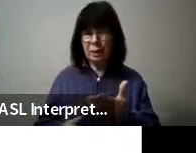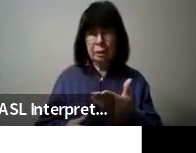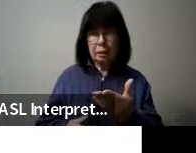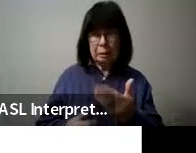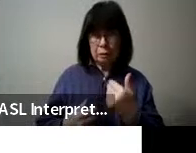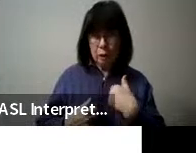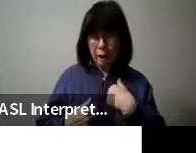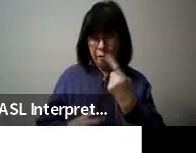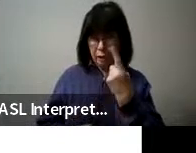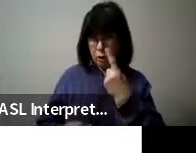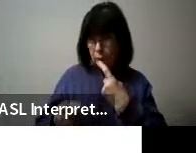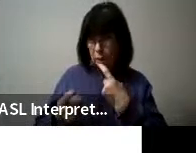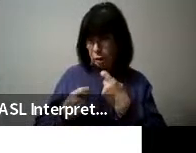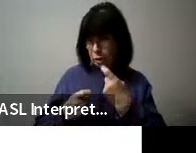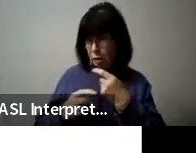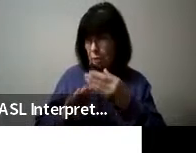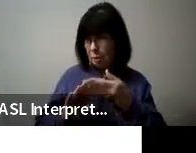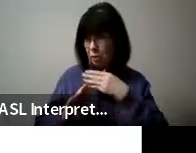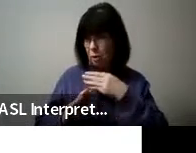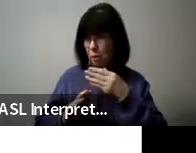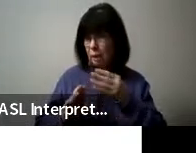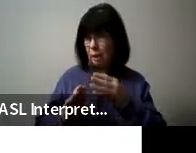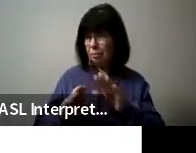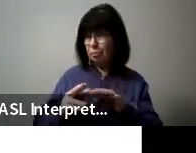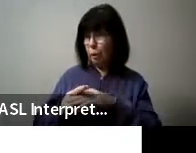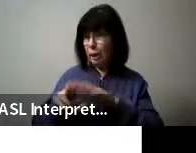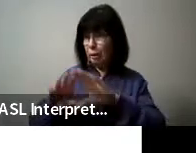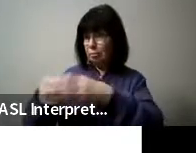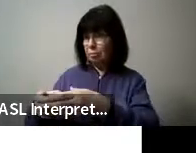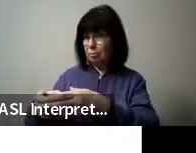I break people out